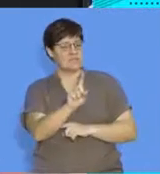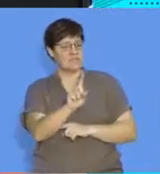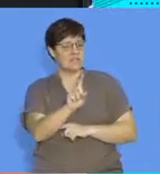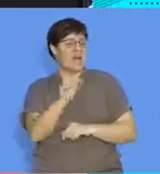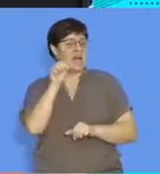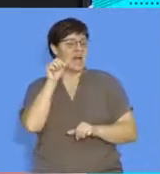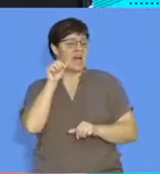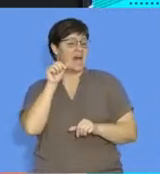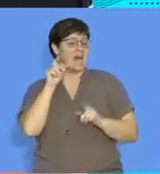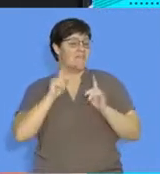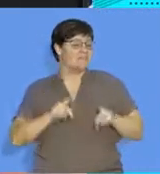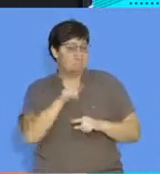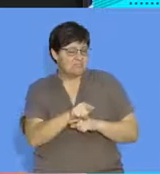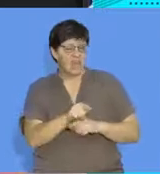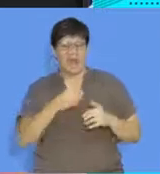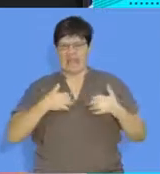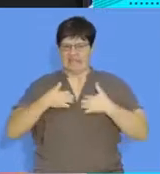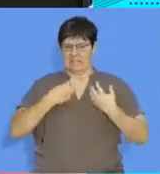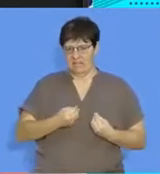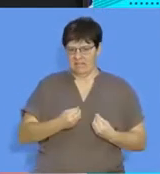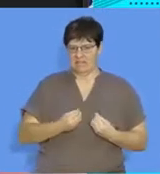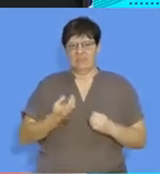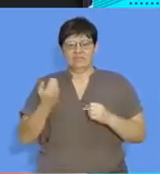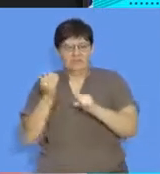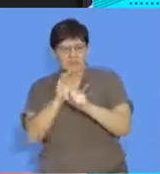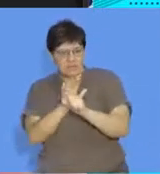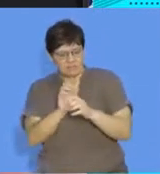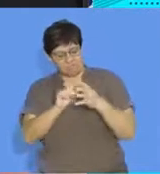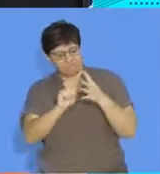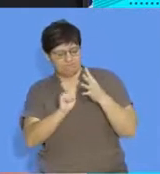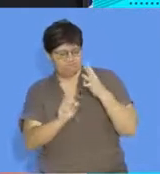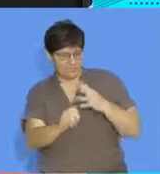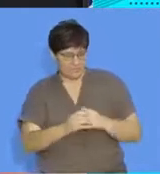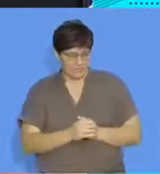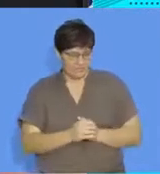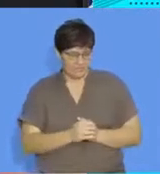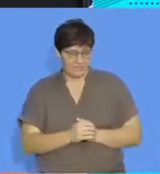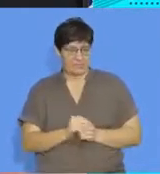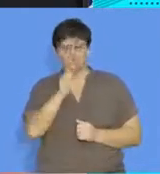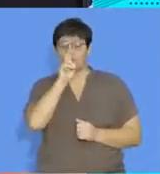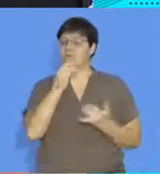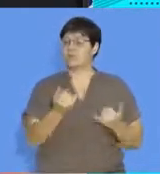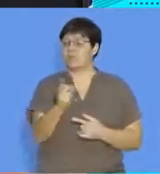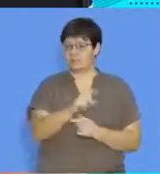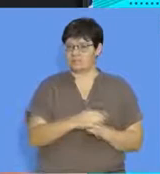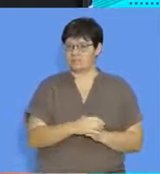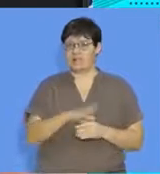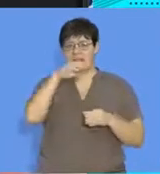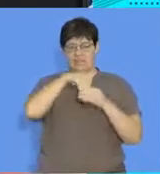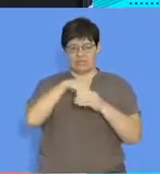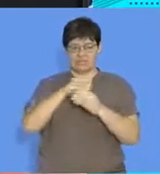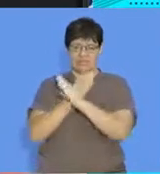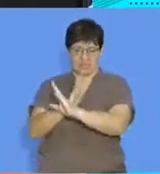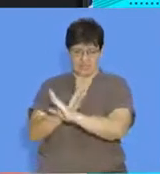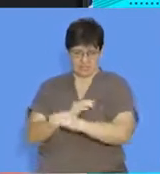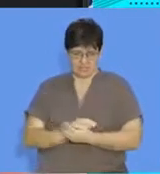of physics that has got a lot of practical implications. So what exactly are we looking at today? We're looking at internal